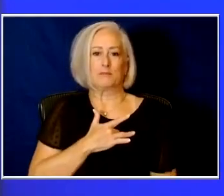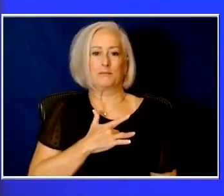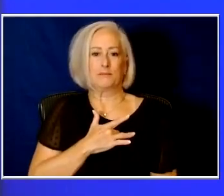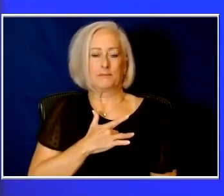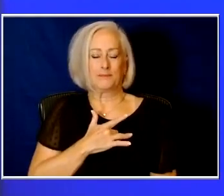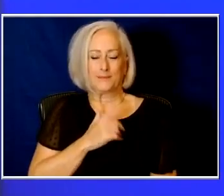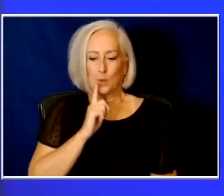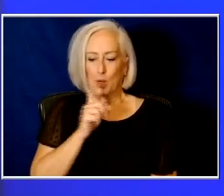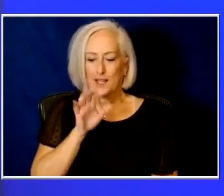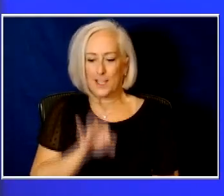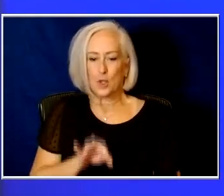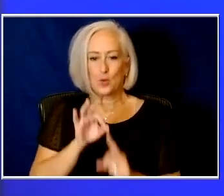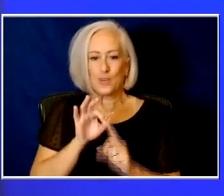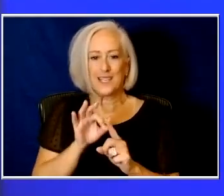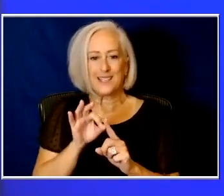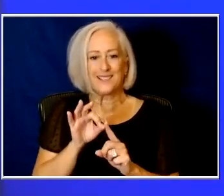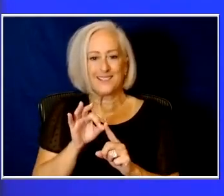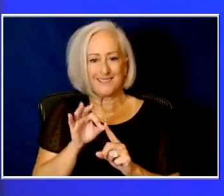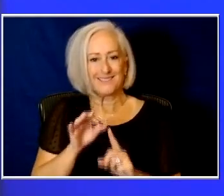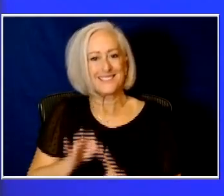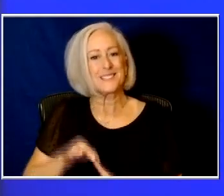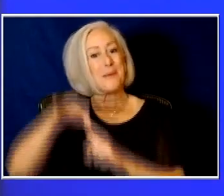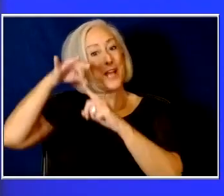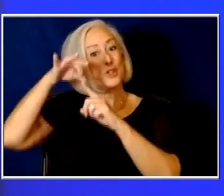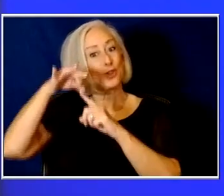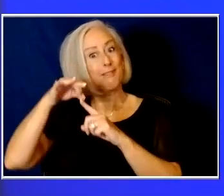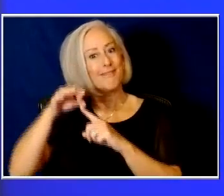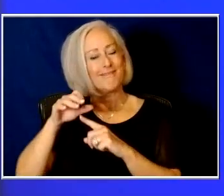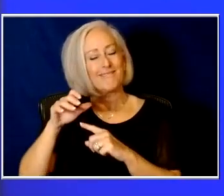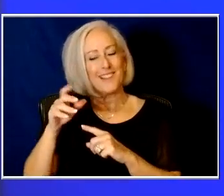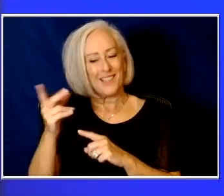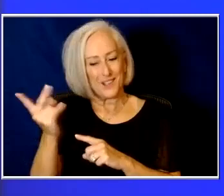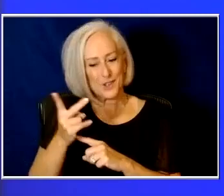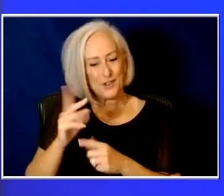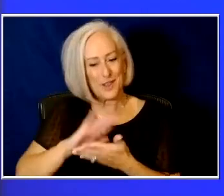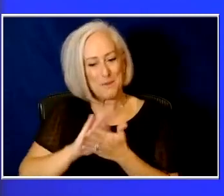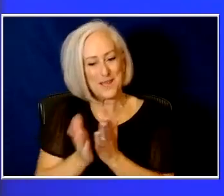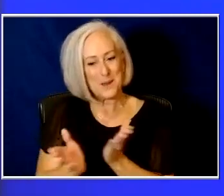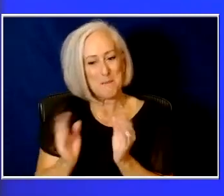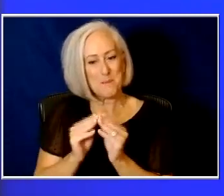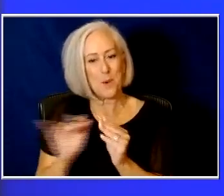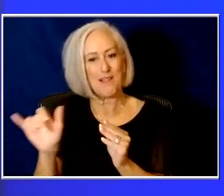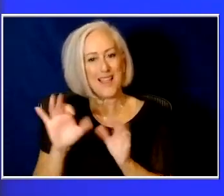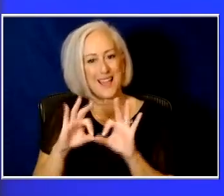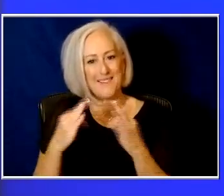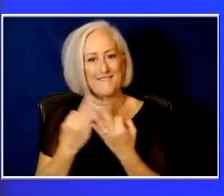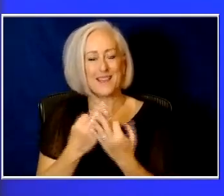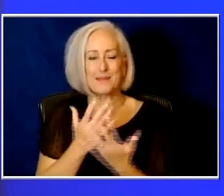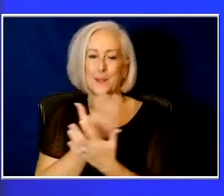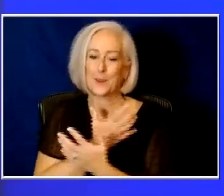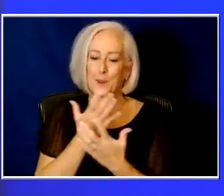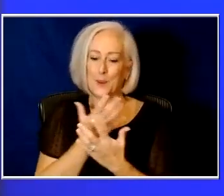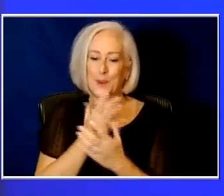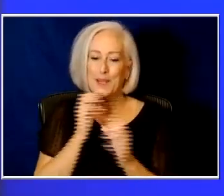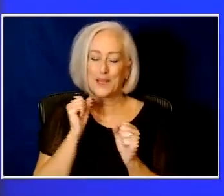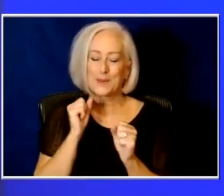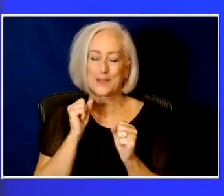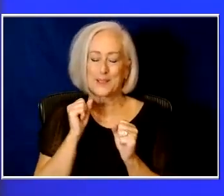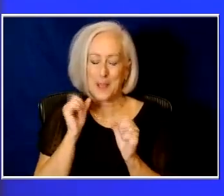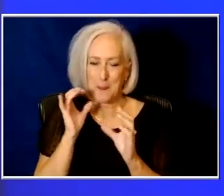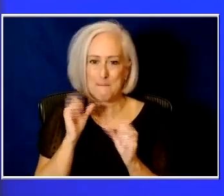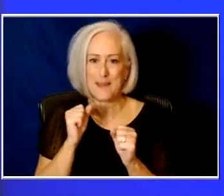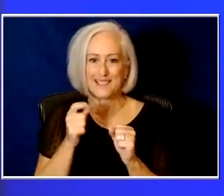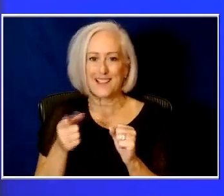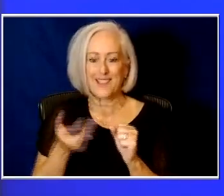special. They become really like family. So it was really wonderful that we were able to that they invited us